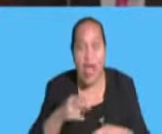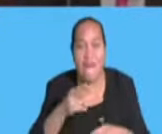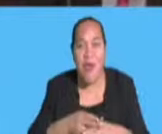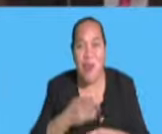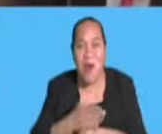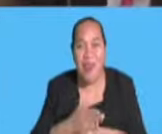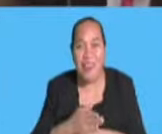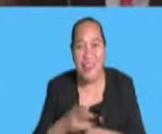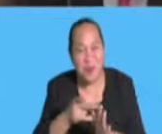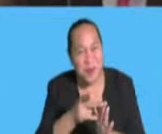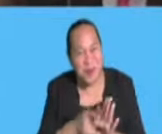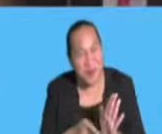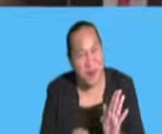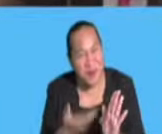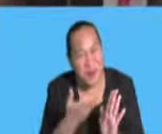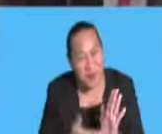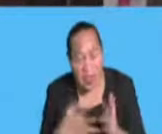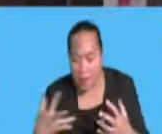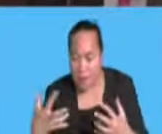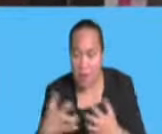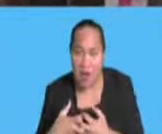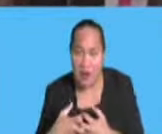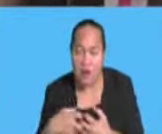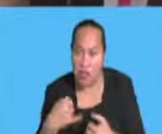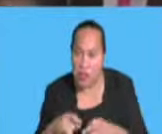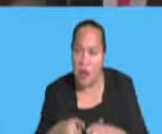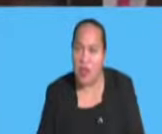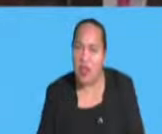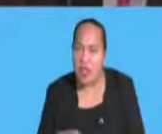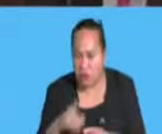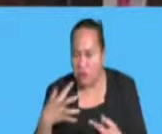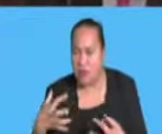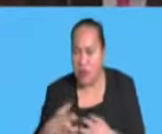that meets the basis for sustainable, equitable, relevant,